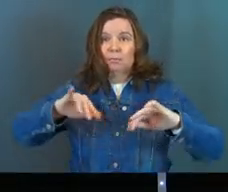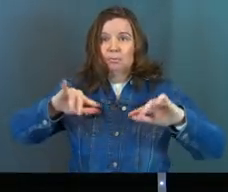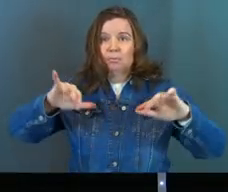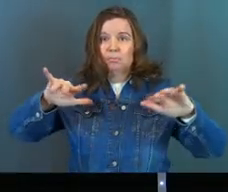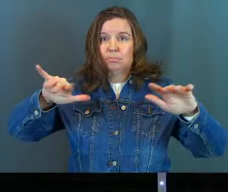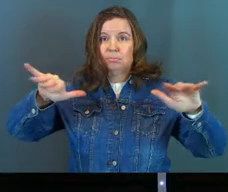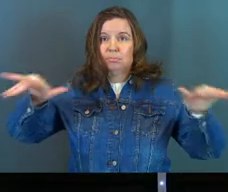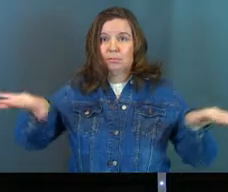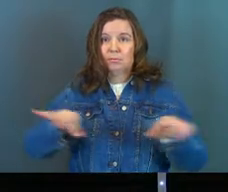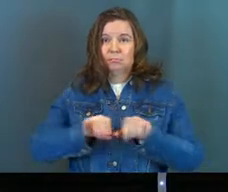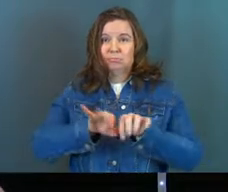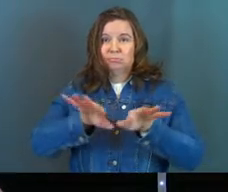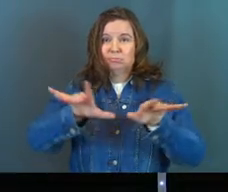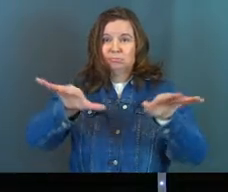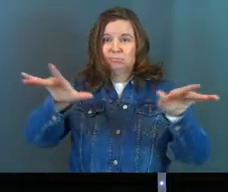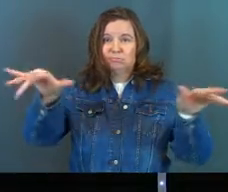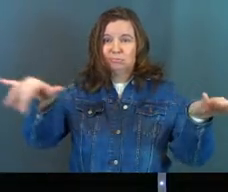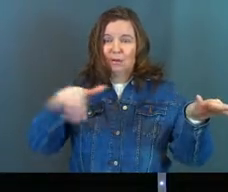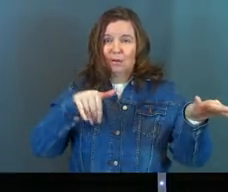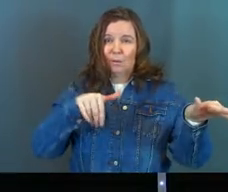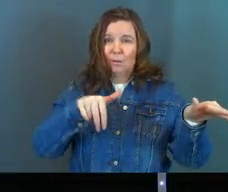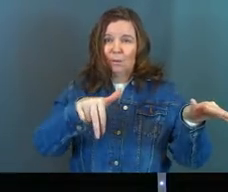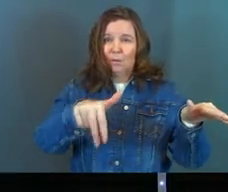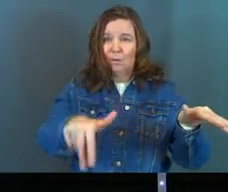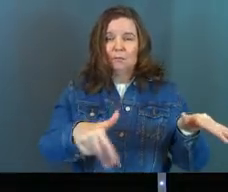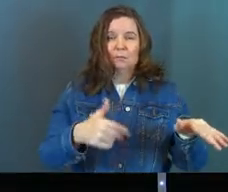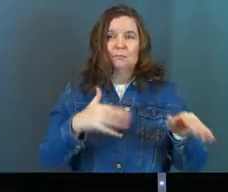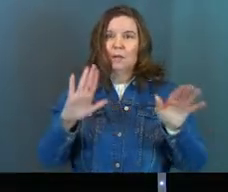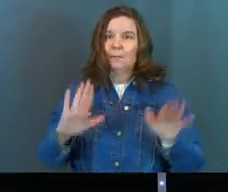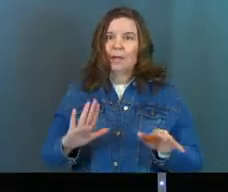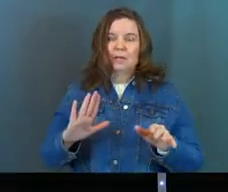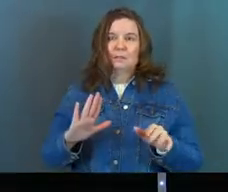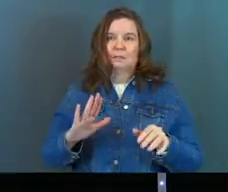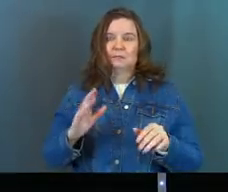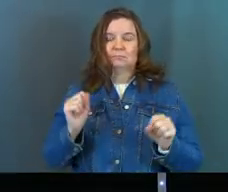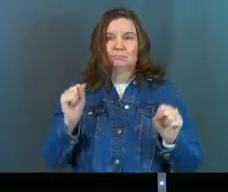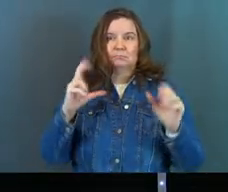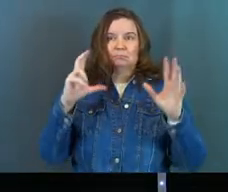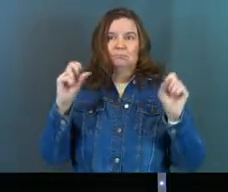this amazing, just fundamental,